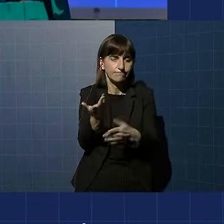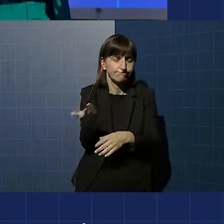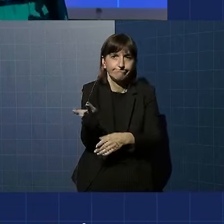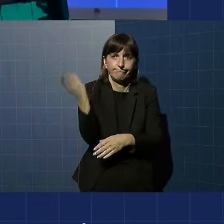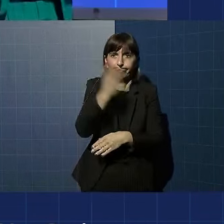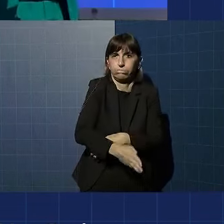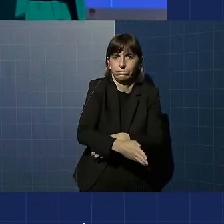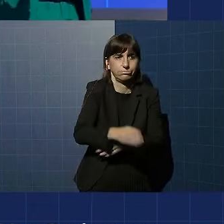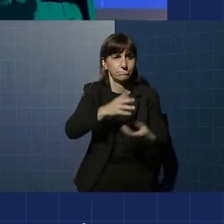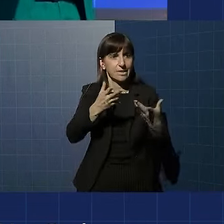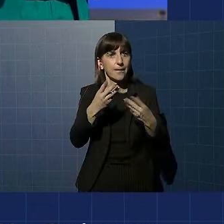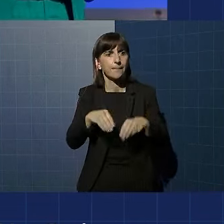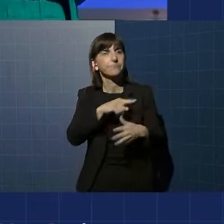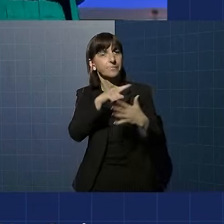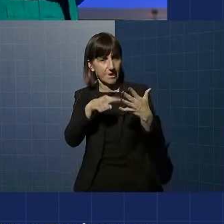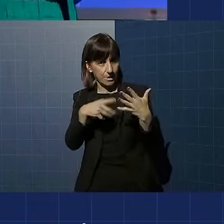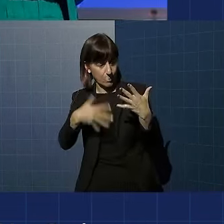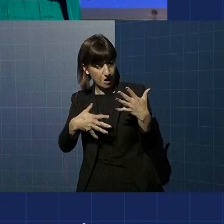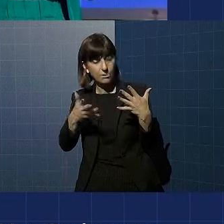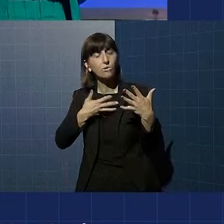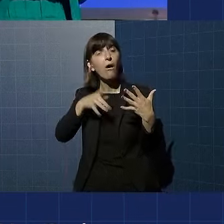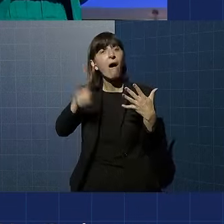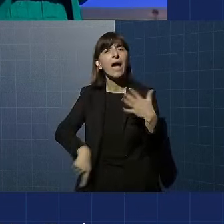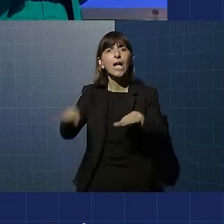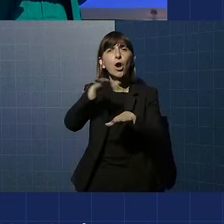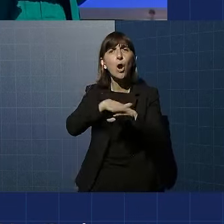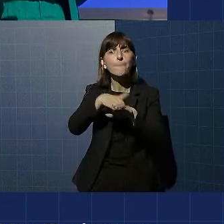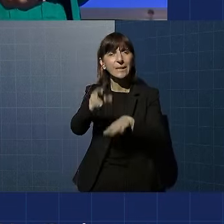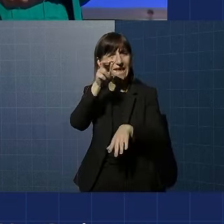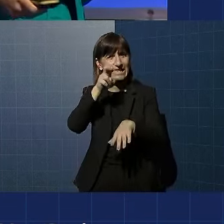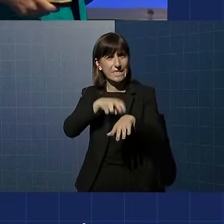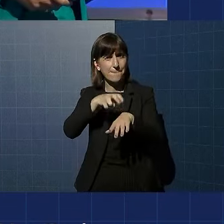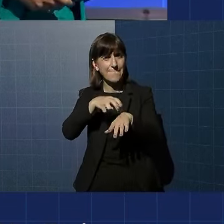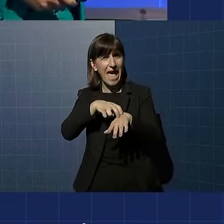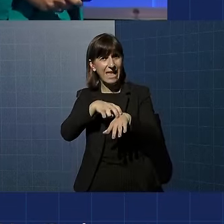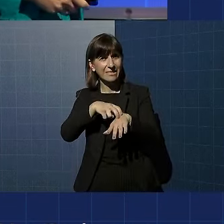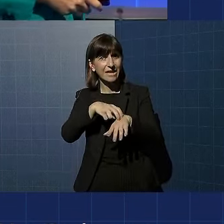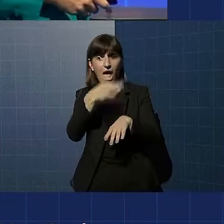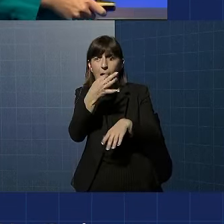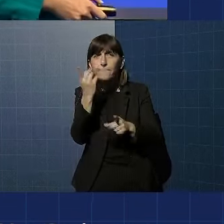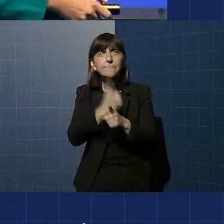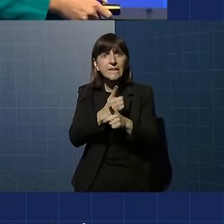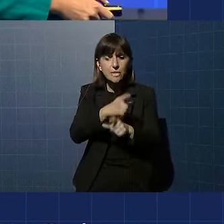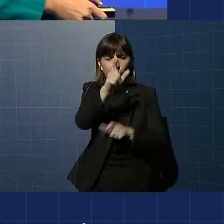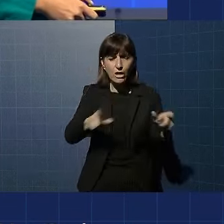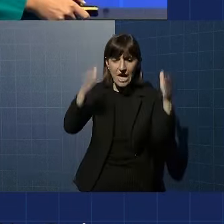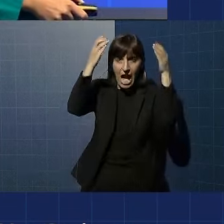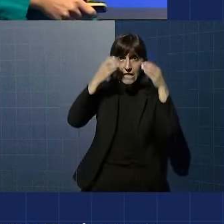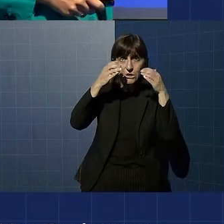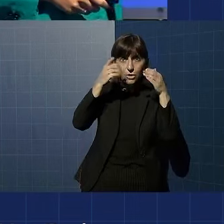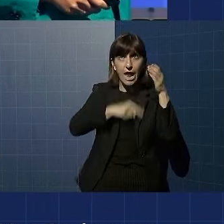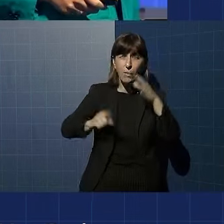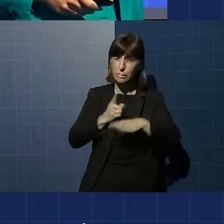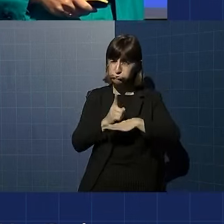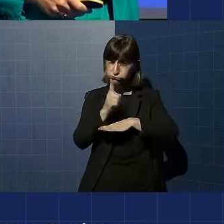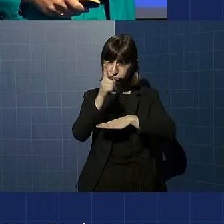the astronauts autonomous from a medical perspective when they go into space. Again, these are the